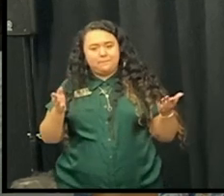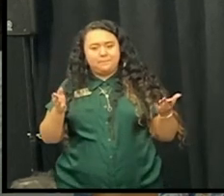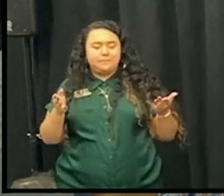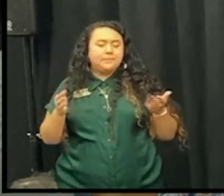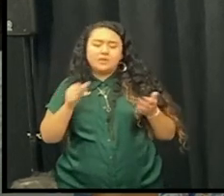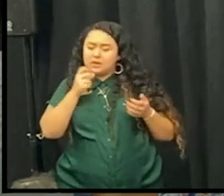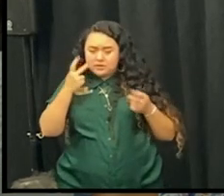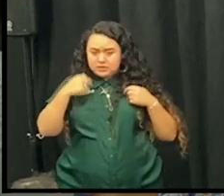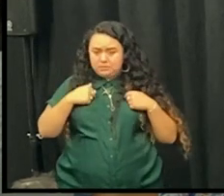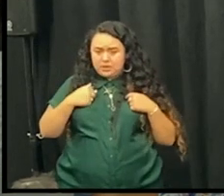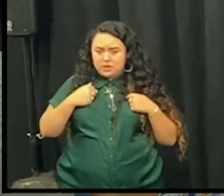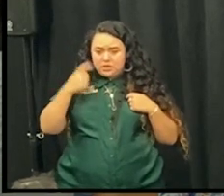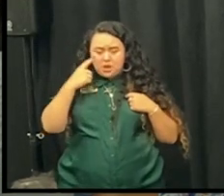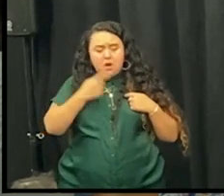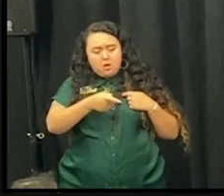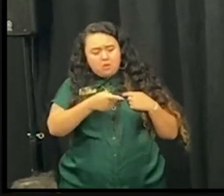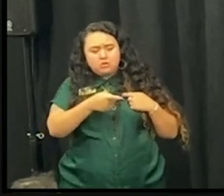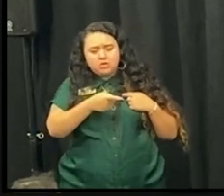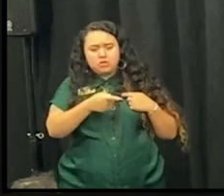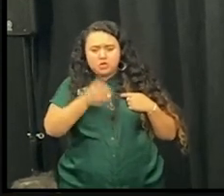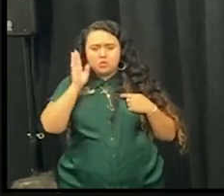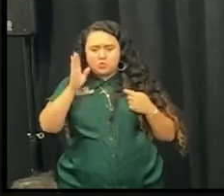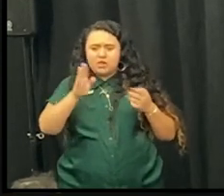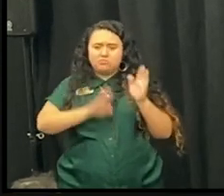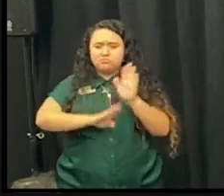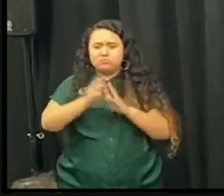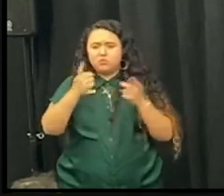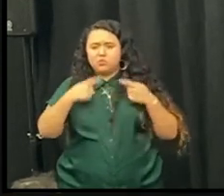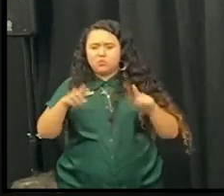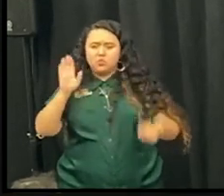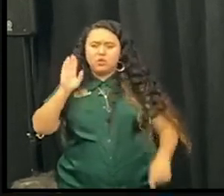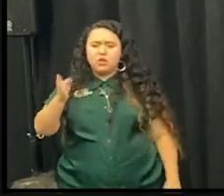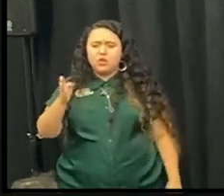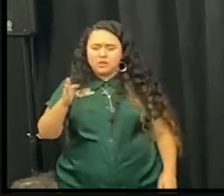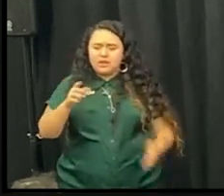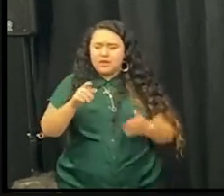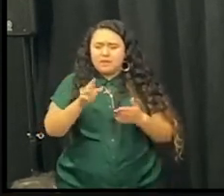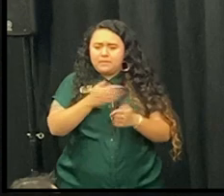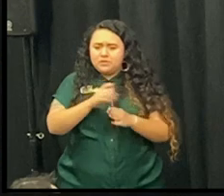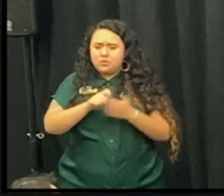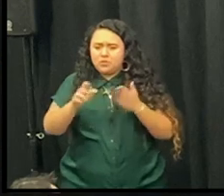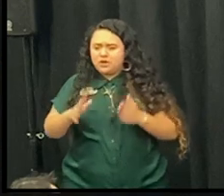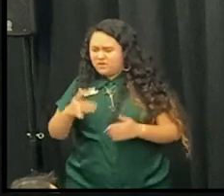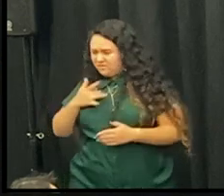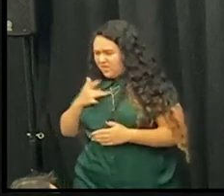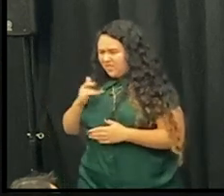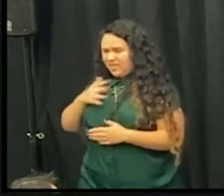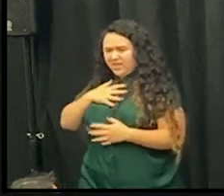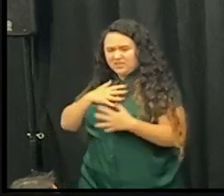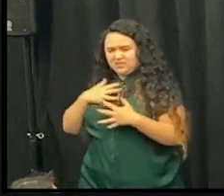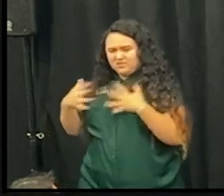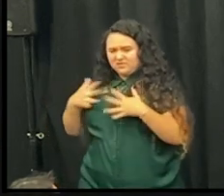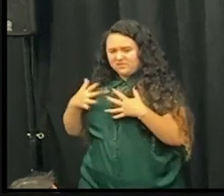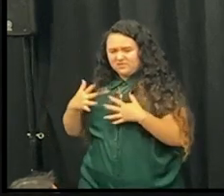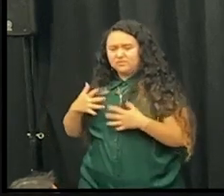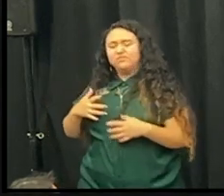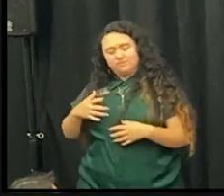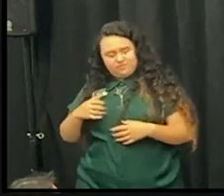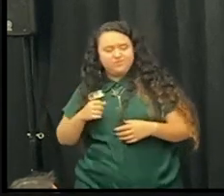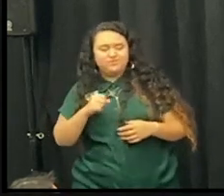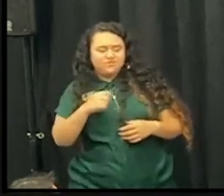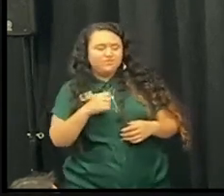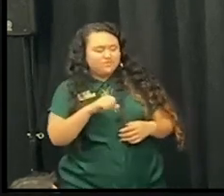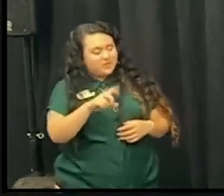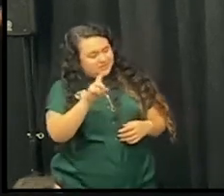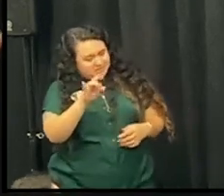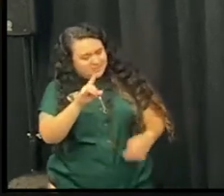they also didn't see me and think that, oh yeah, she's like gonna be a, you know, a composer in the theater scene. Did you feel that from them, kind of? Yeah, like I vibe, did. Right? Yeah, it's